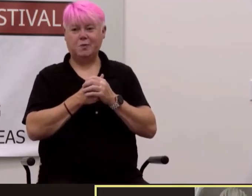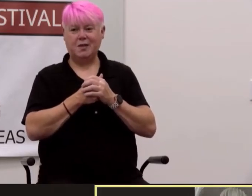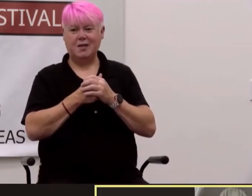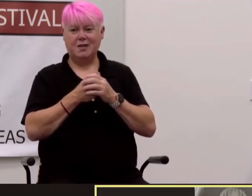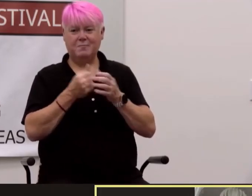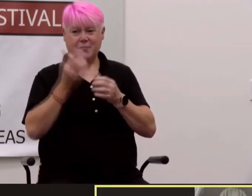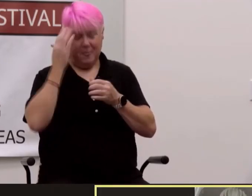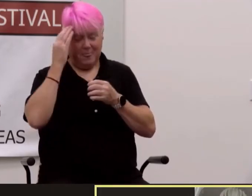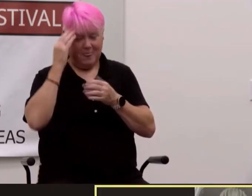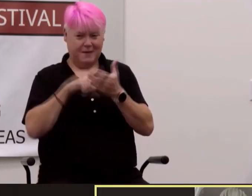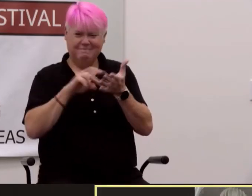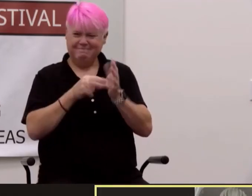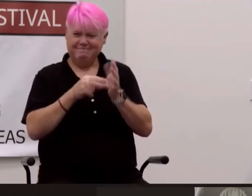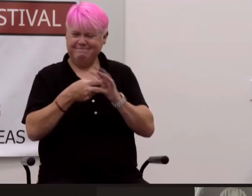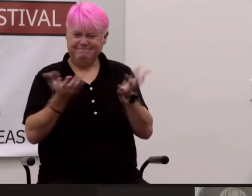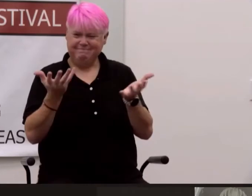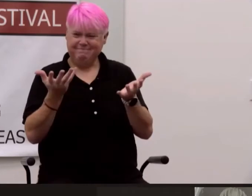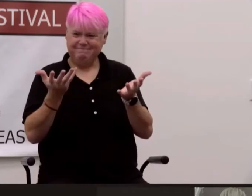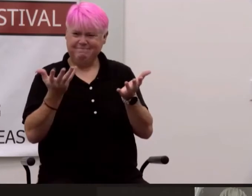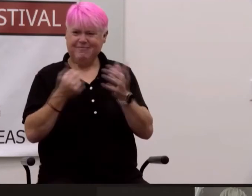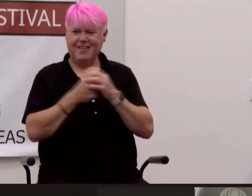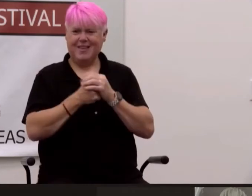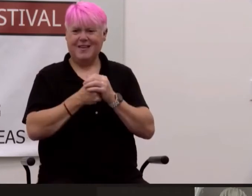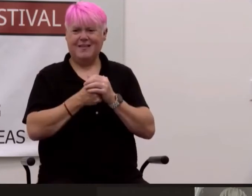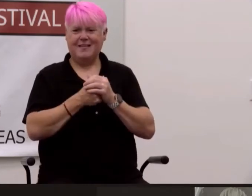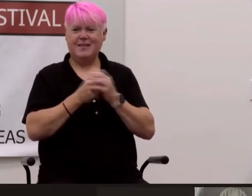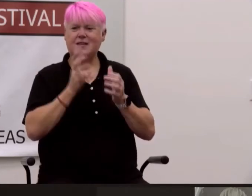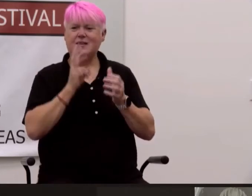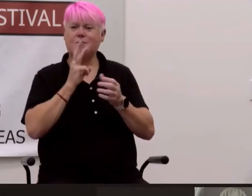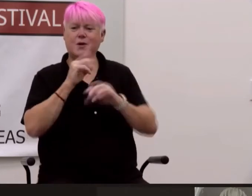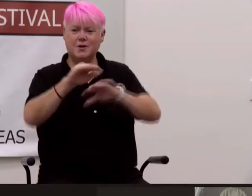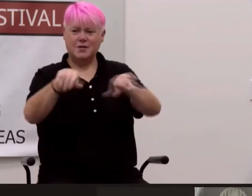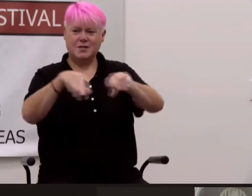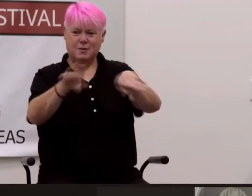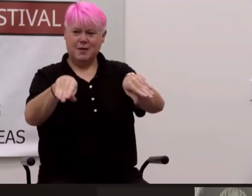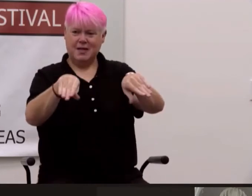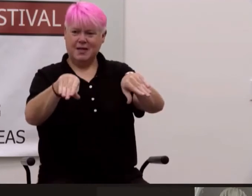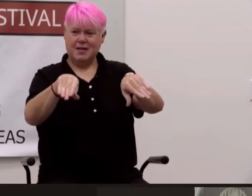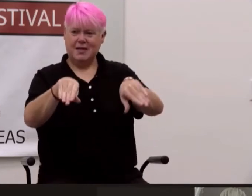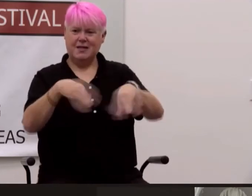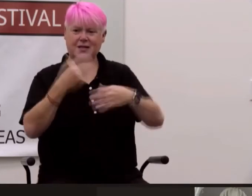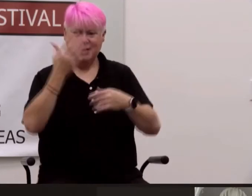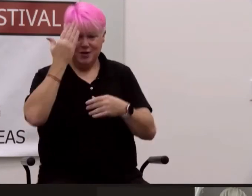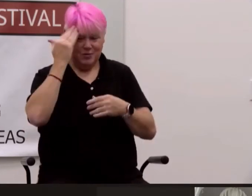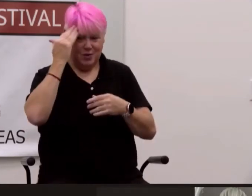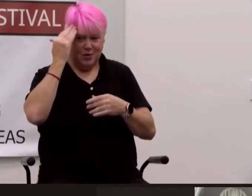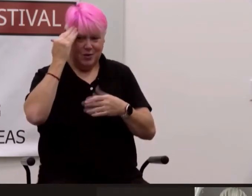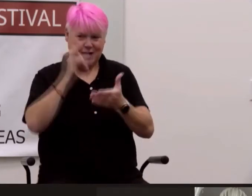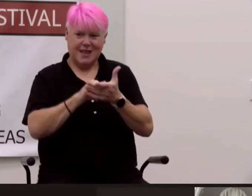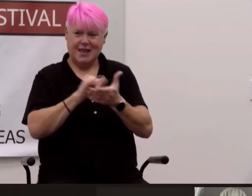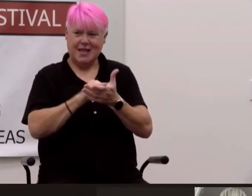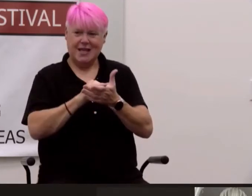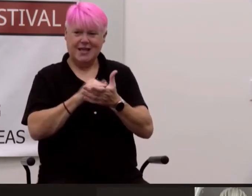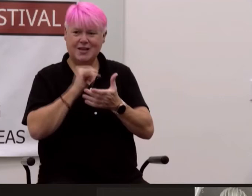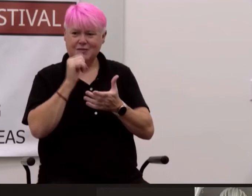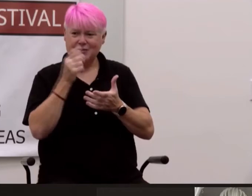Yeah. Yeah. I mean, it's the water you swim in, and it's so familiar to you that you don't see